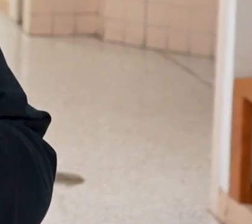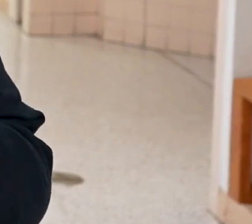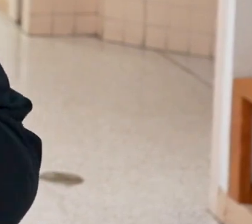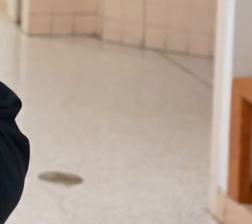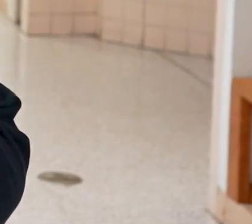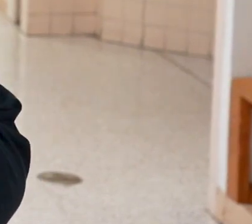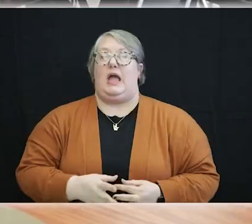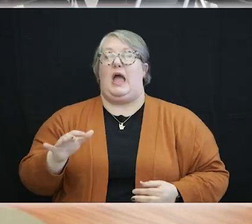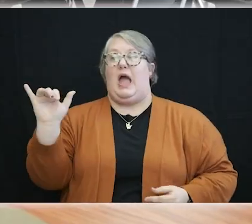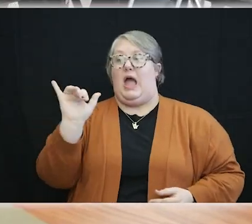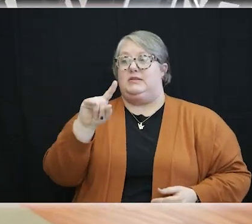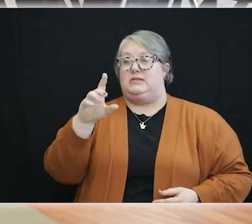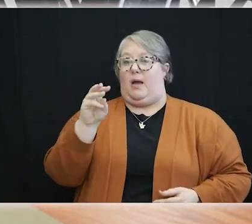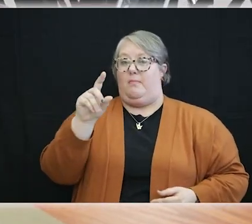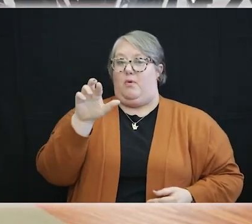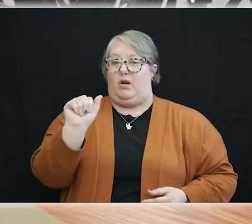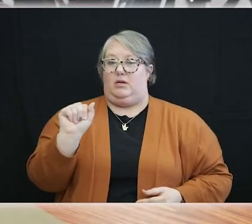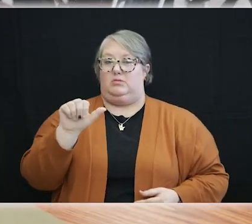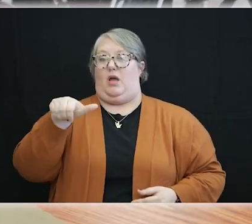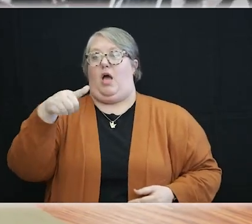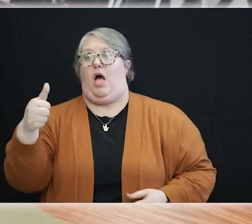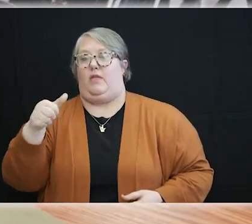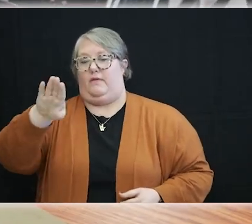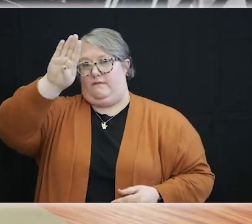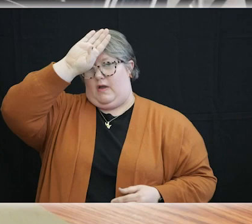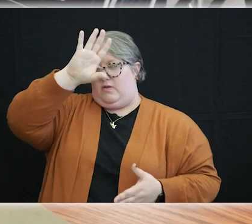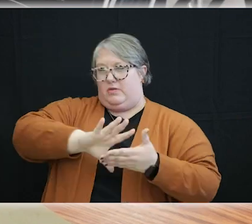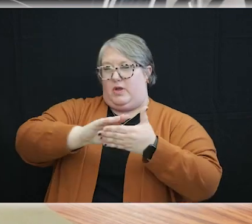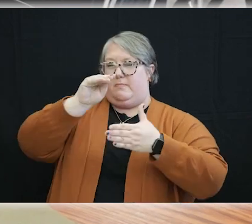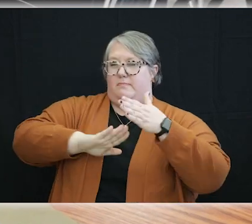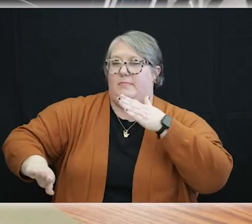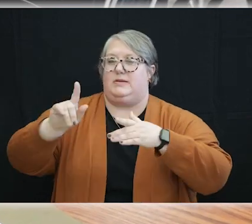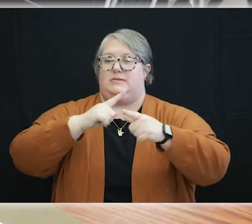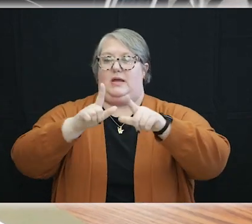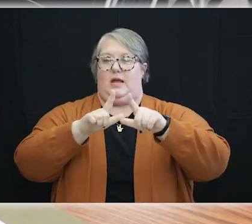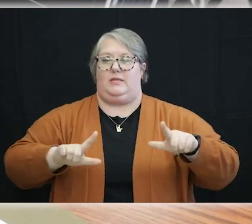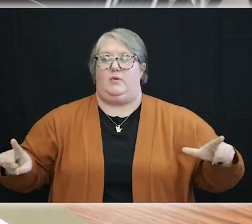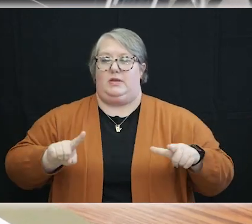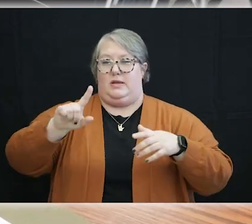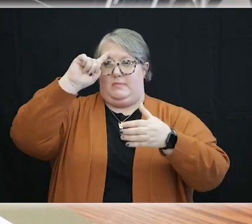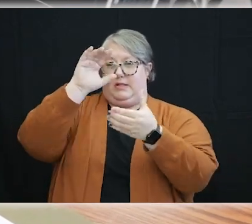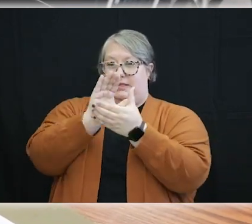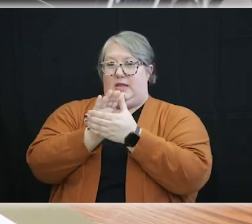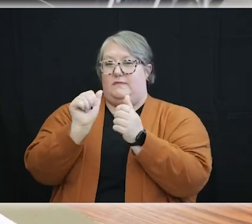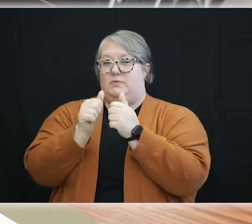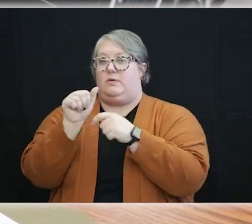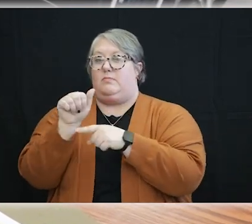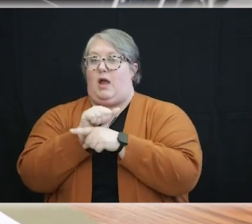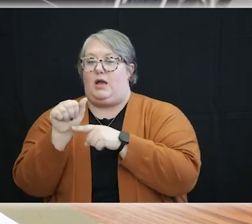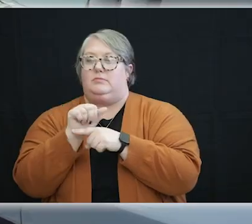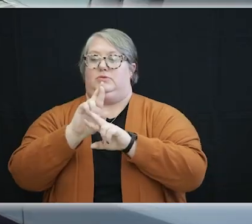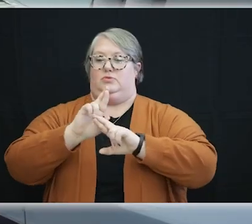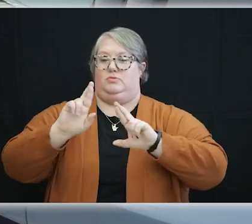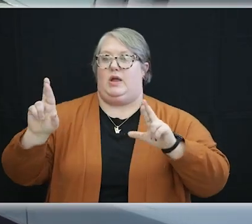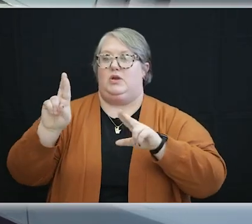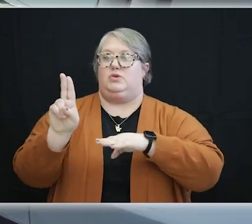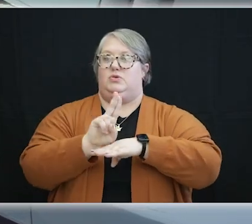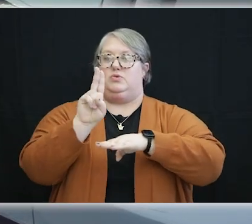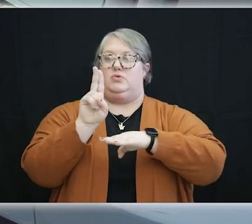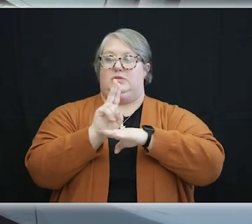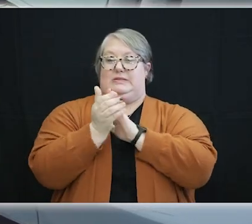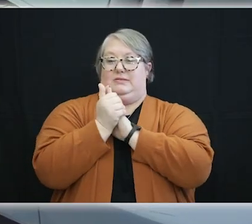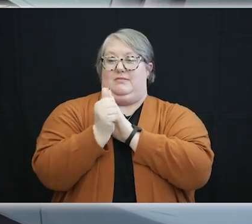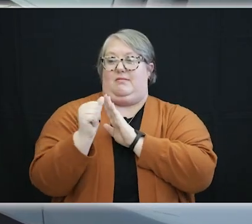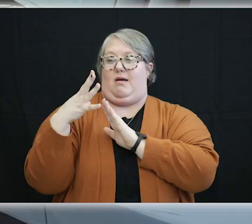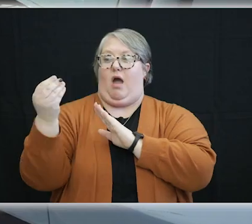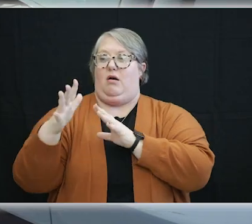person they're trying to help. As Zamora and his fellow firefighters learn basic sign language, he believes with practice, they'll be ready to use